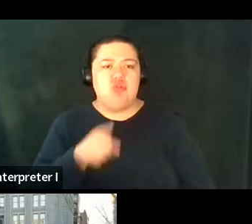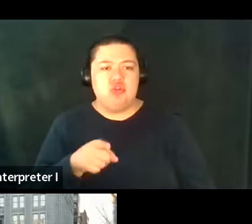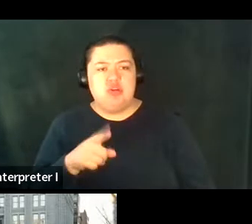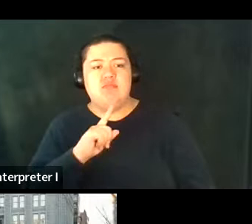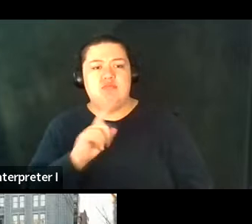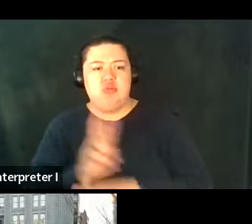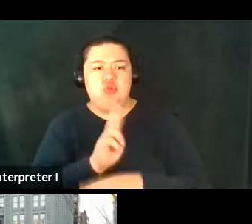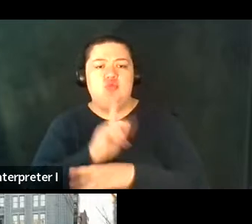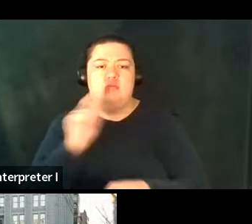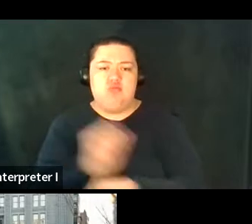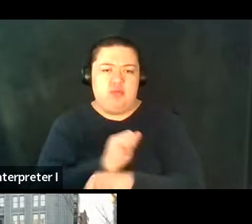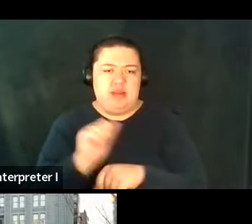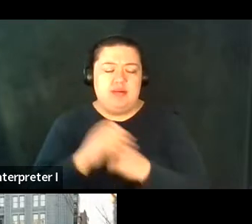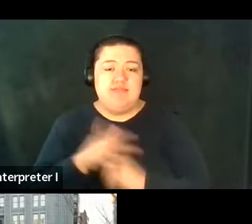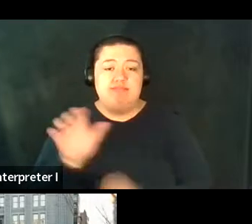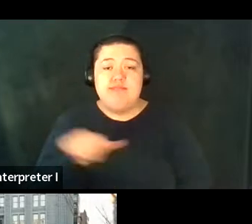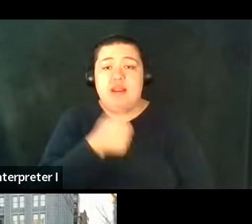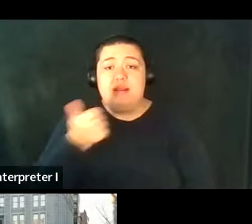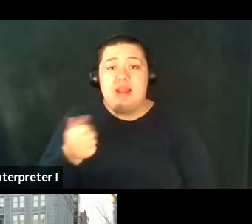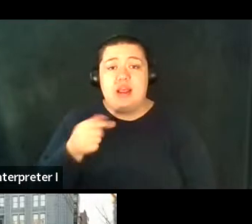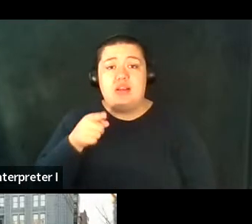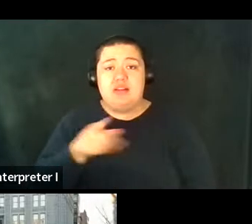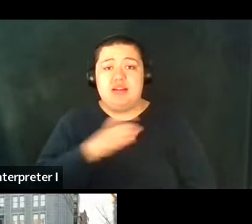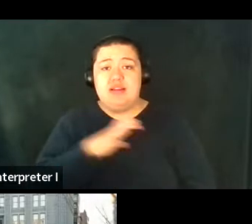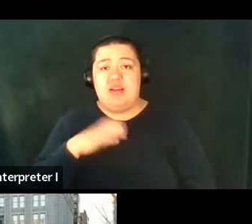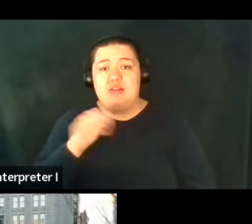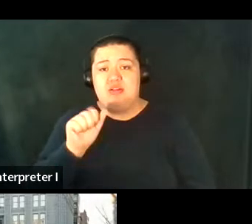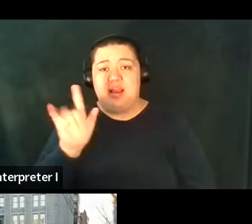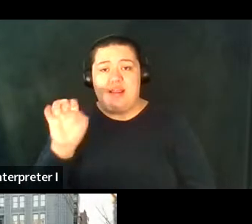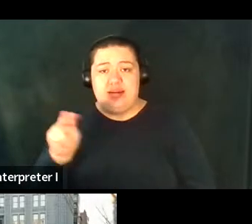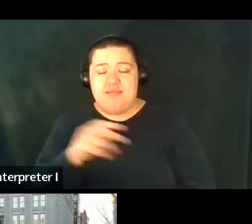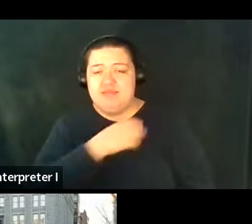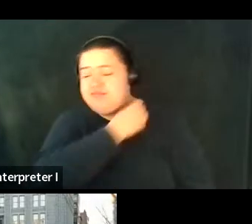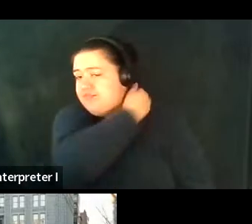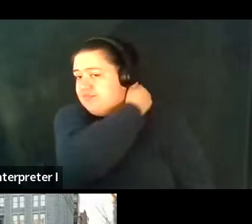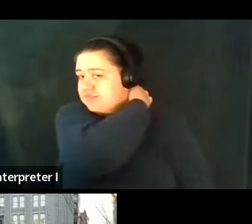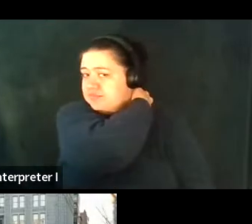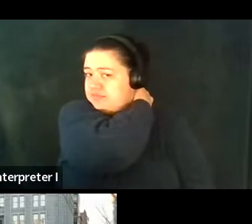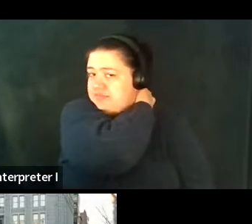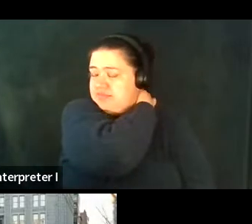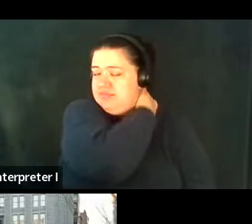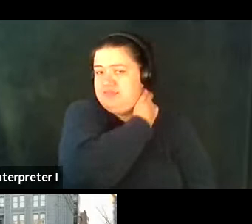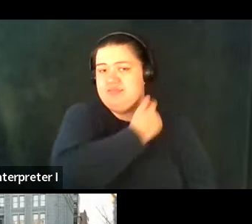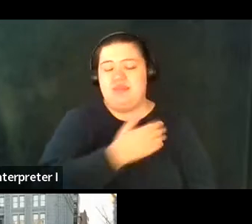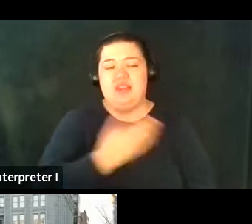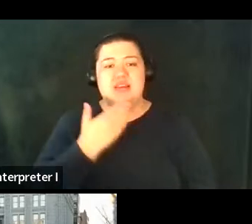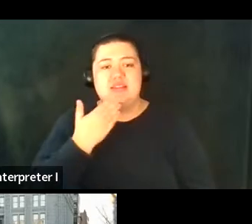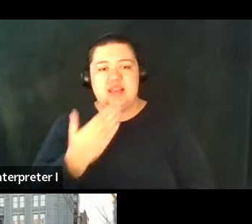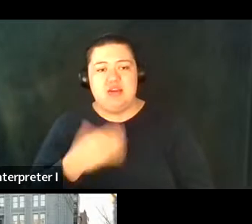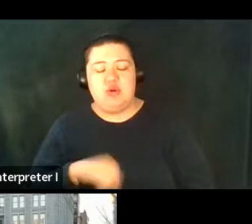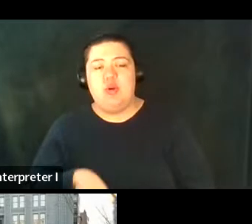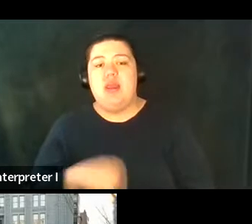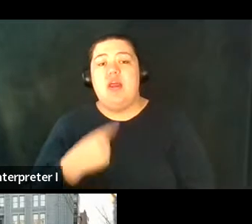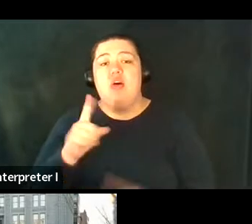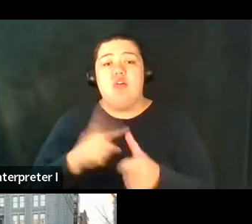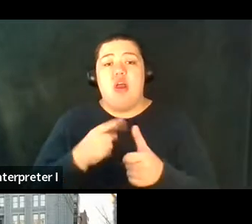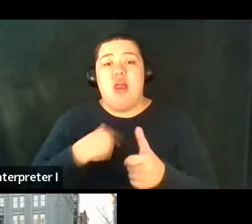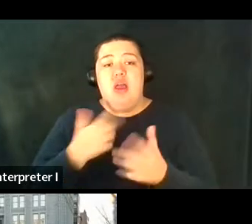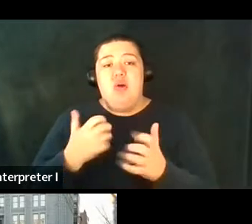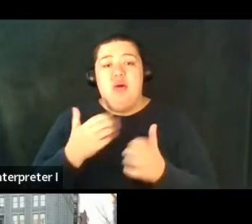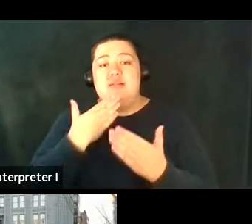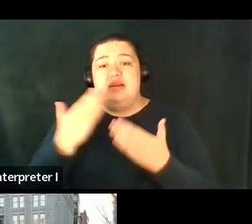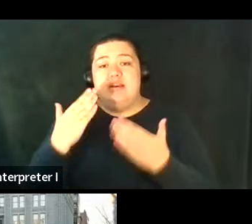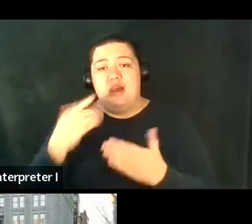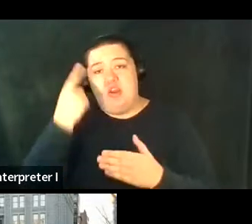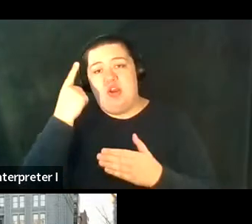you. Thank you. Anything else on this, Councilmember Allen? Thank you, Mr. Chairman. First, I want to thank you for moving to fill